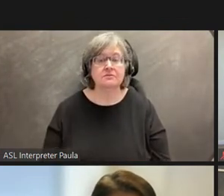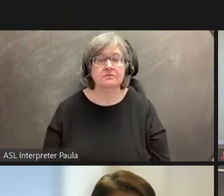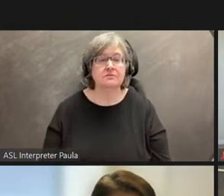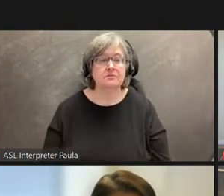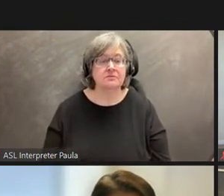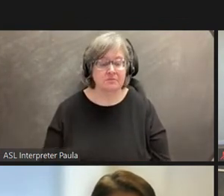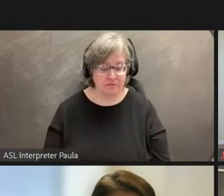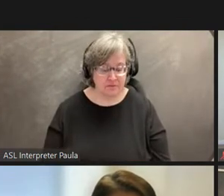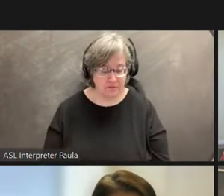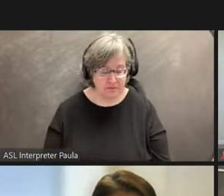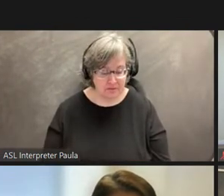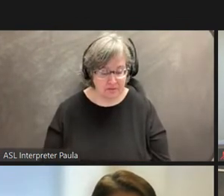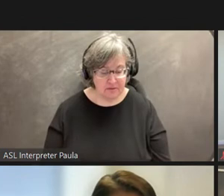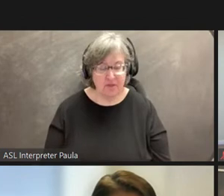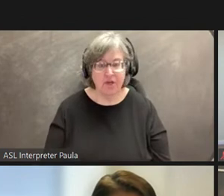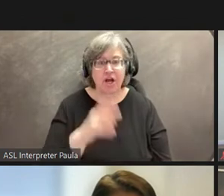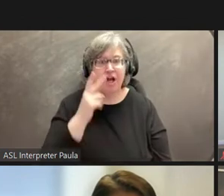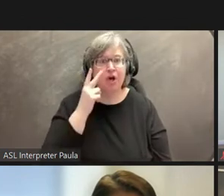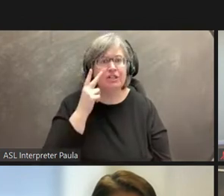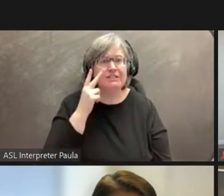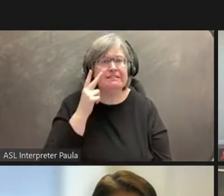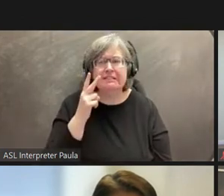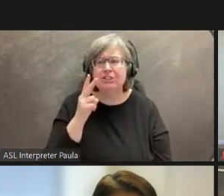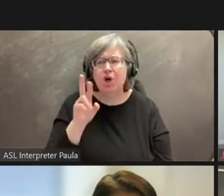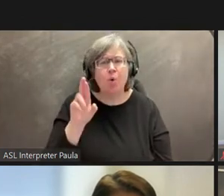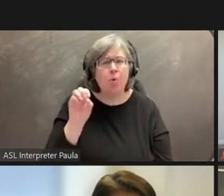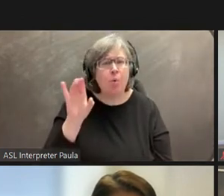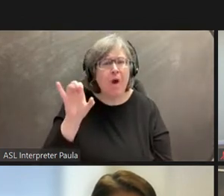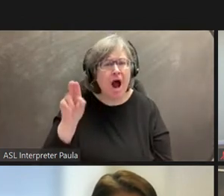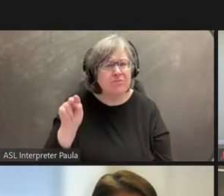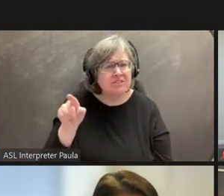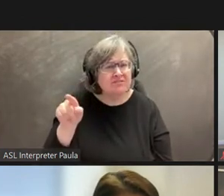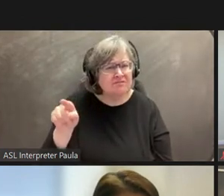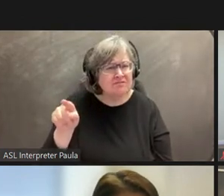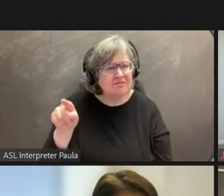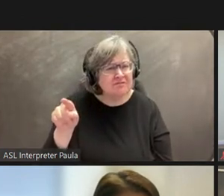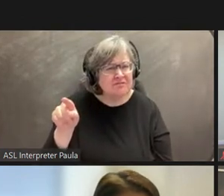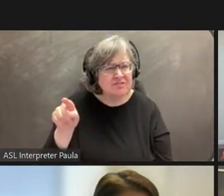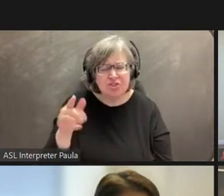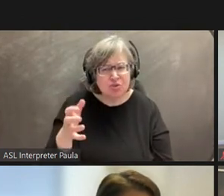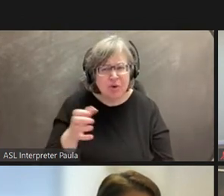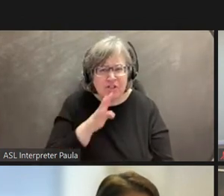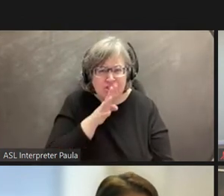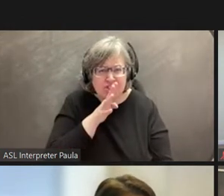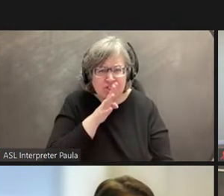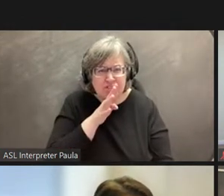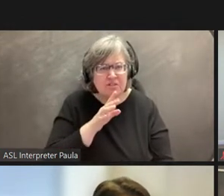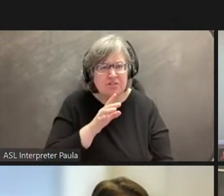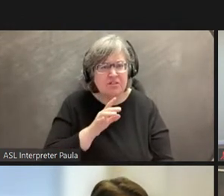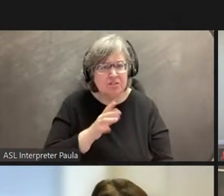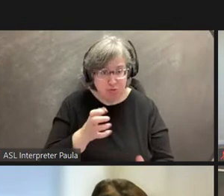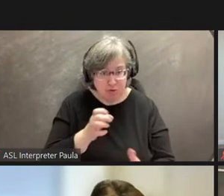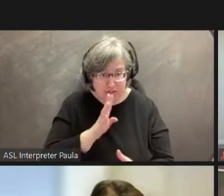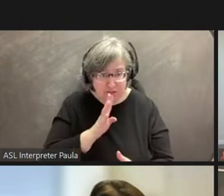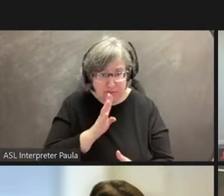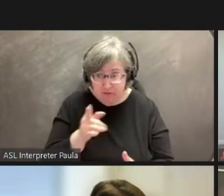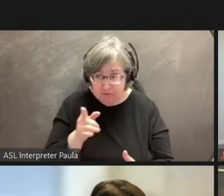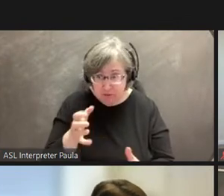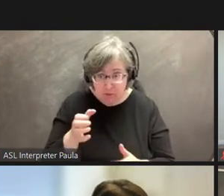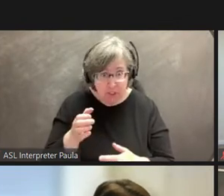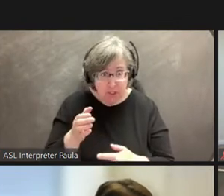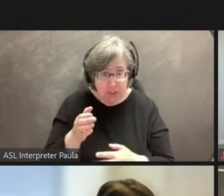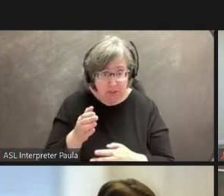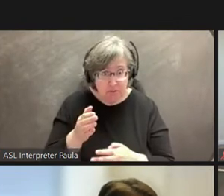And then I saw that I think Robin, I think you had unmuted as well. Did you want to share